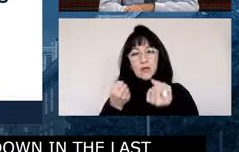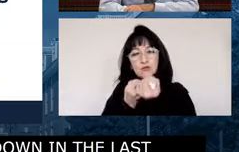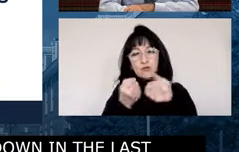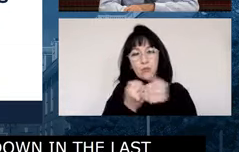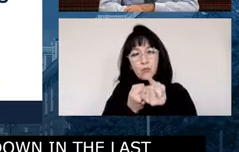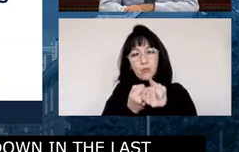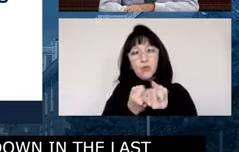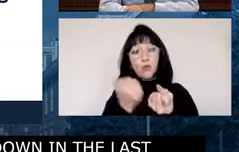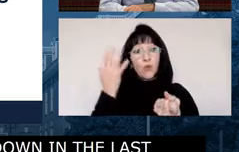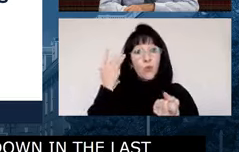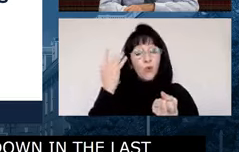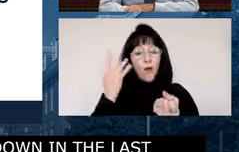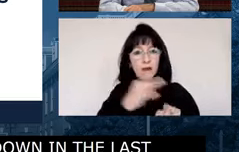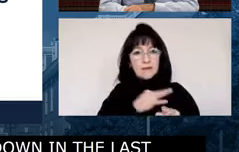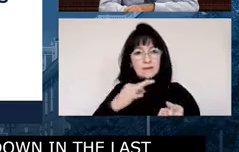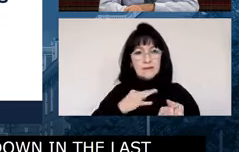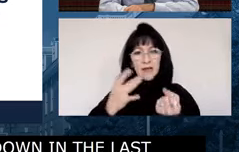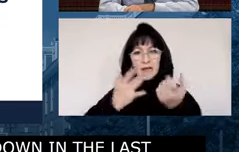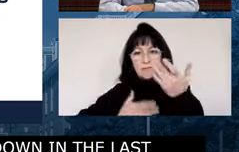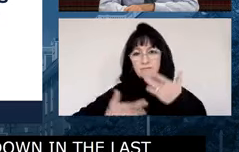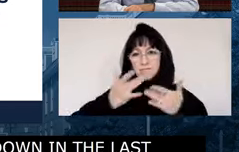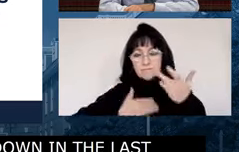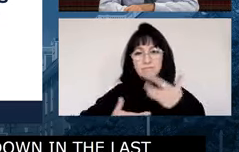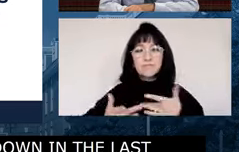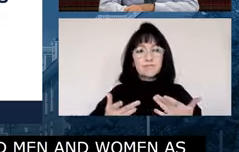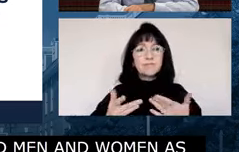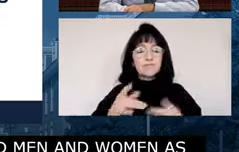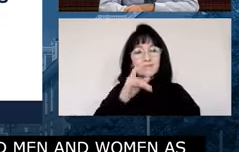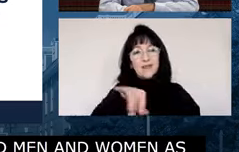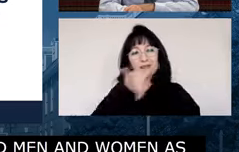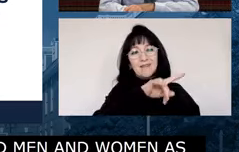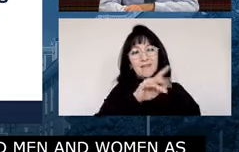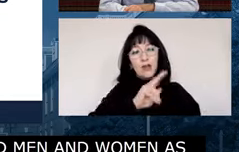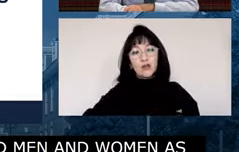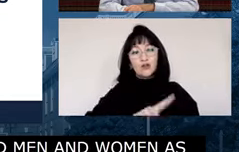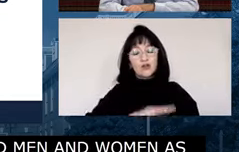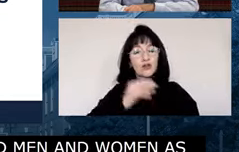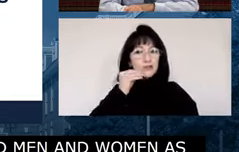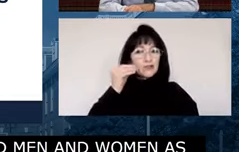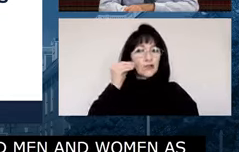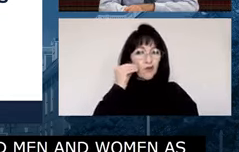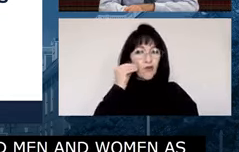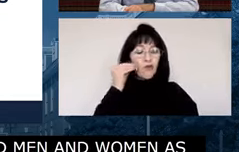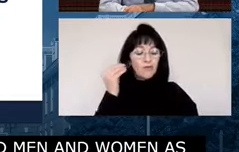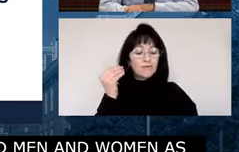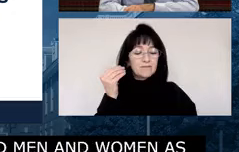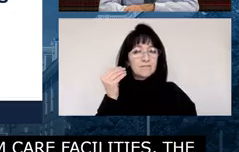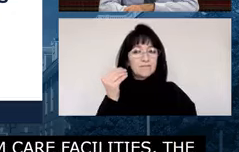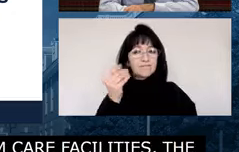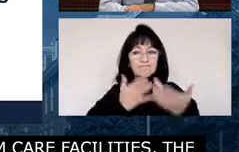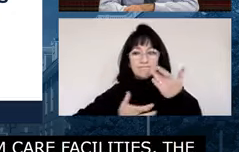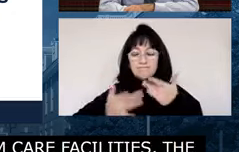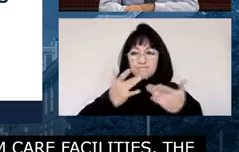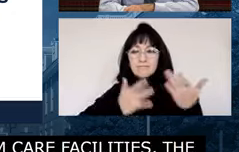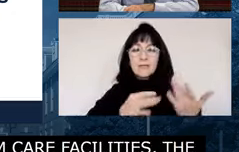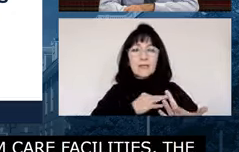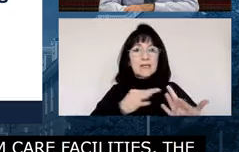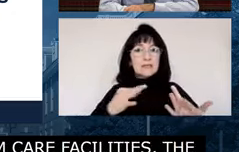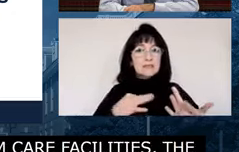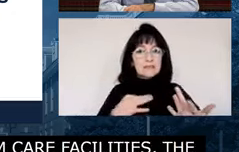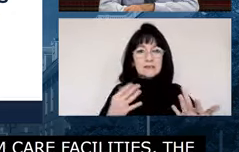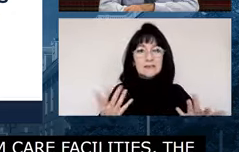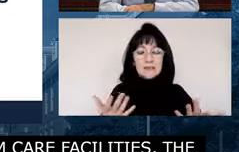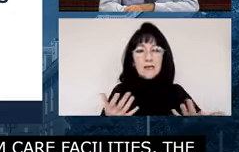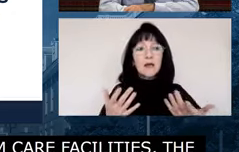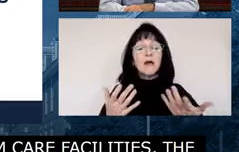care to the long-term care facilities. And so we're expecting and hoping that number of 550 will be reduced again over the